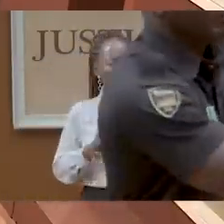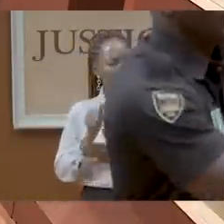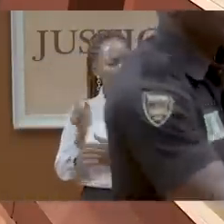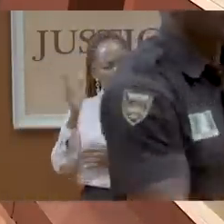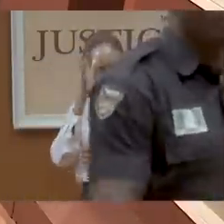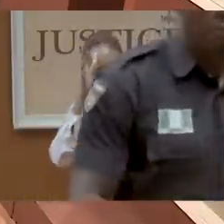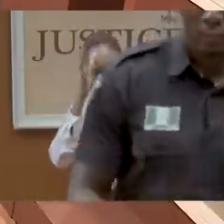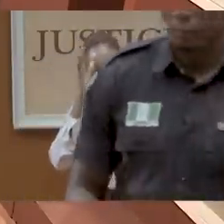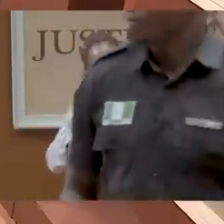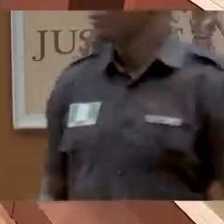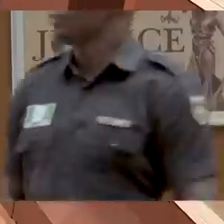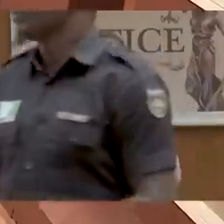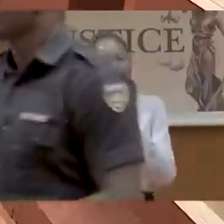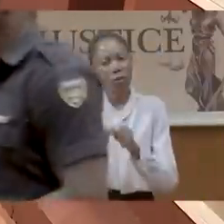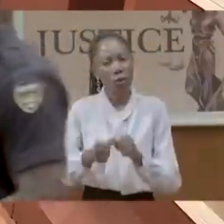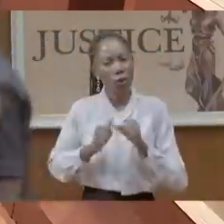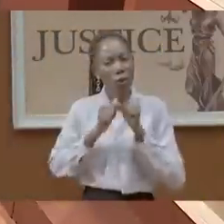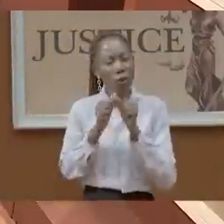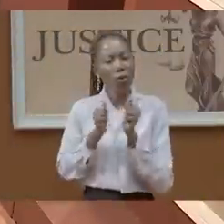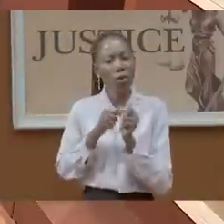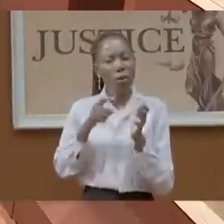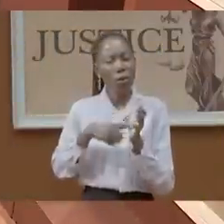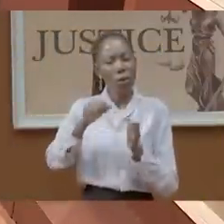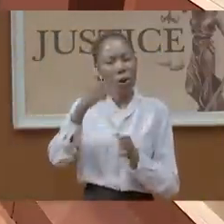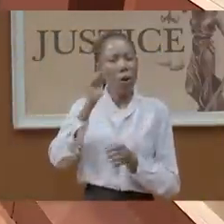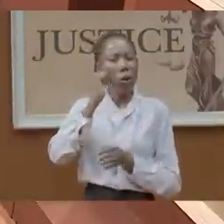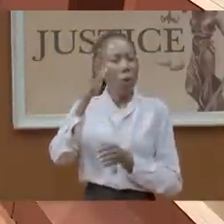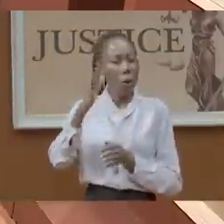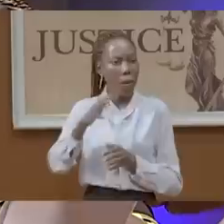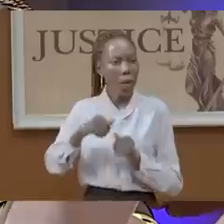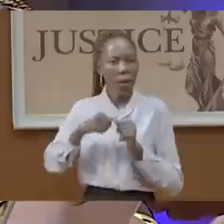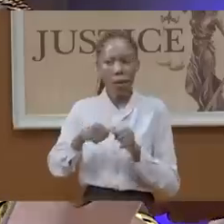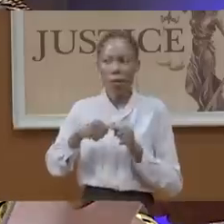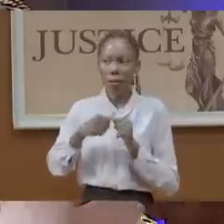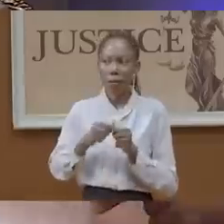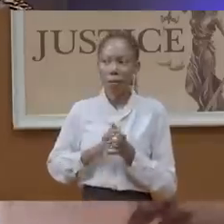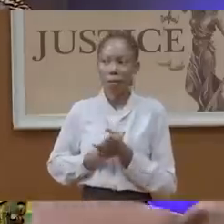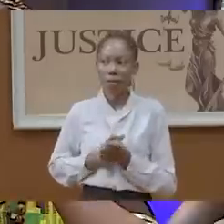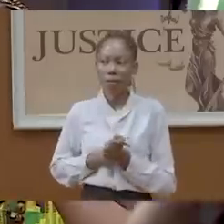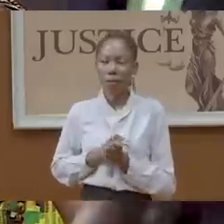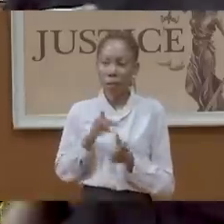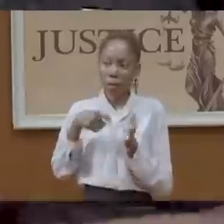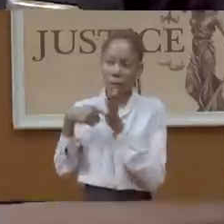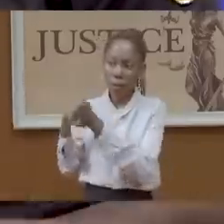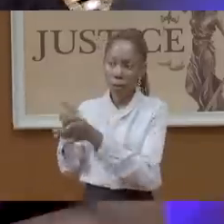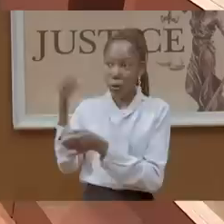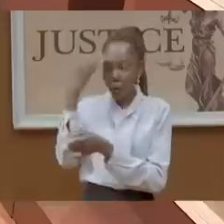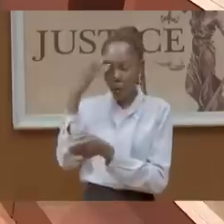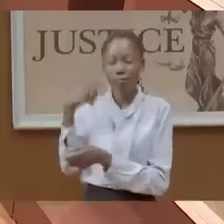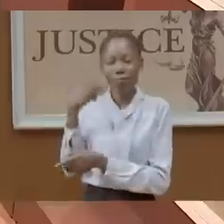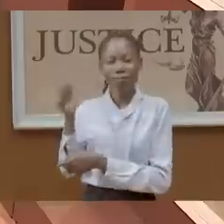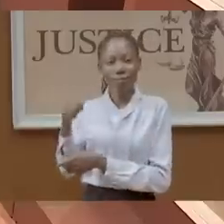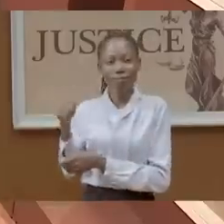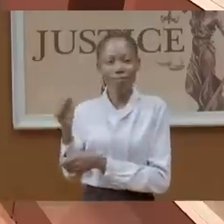still dealing with Uremu. Sure. I now called my daughter. Call Uremu. You know it. I said, call Uremu. So